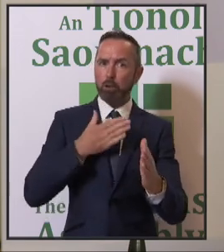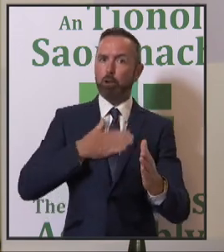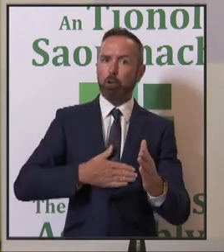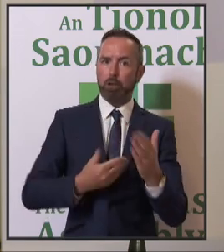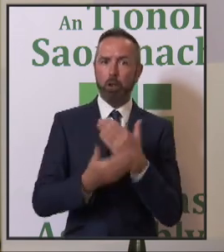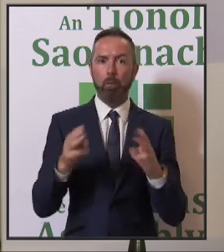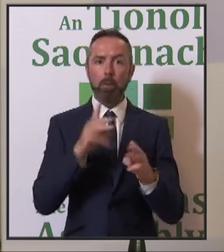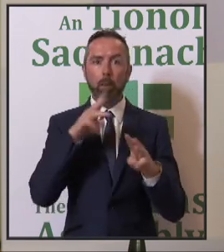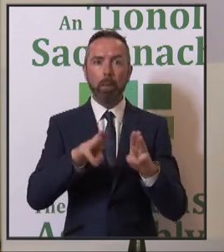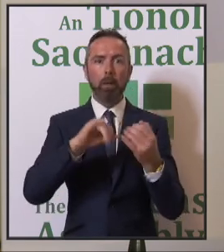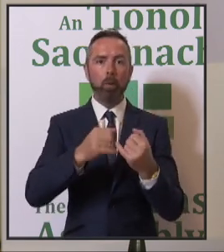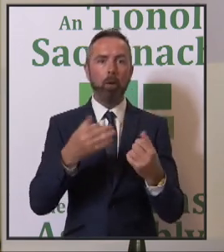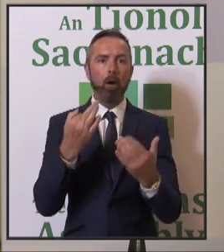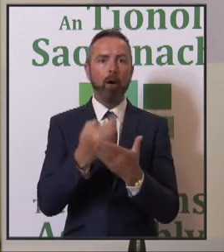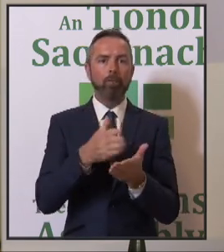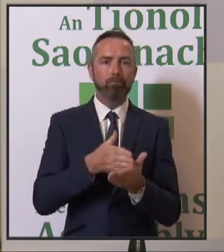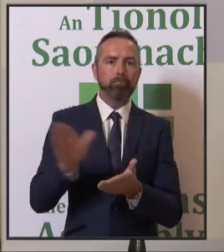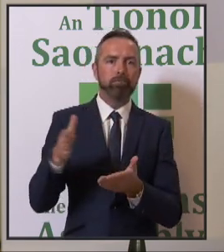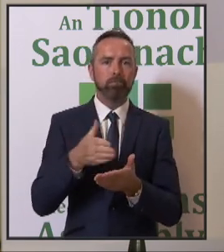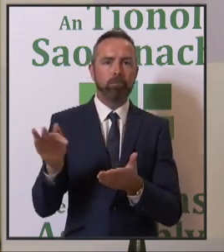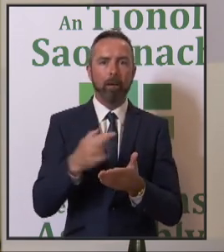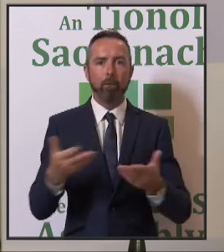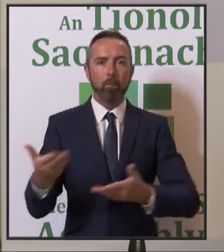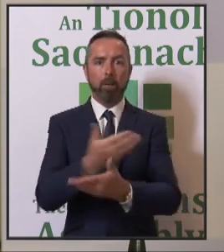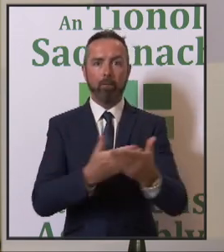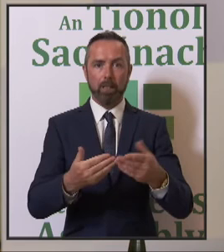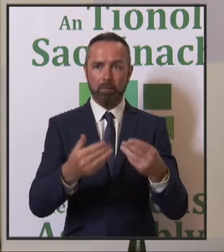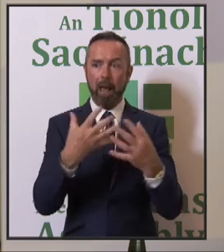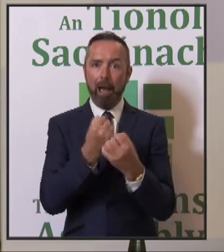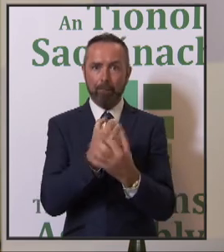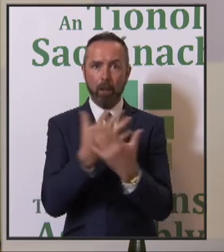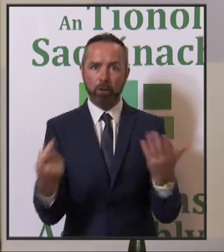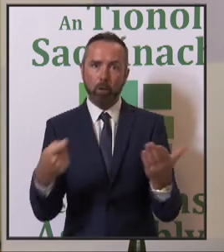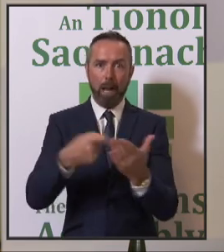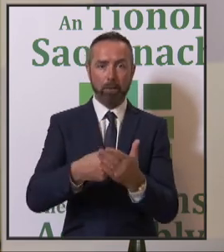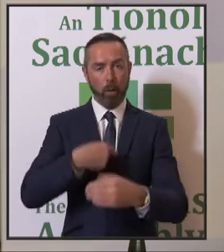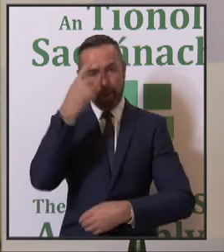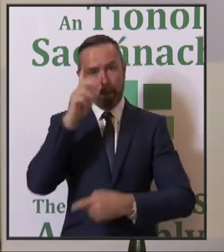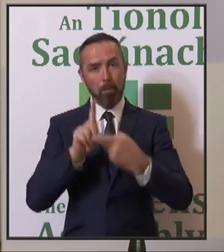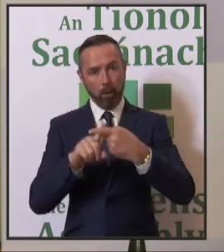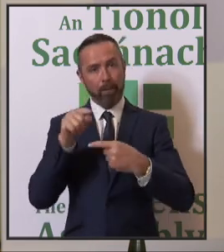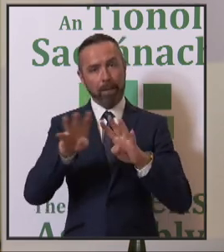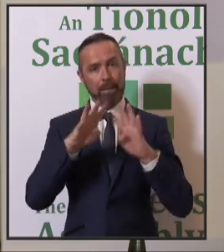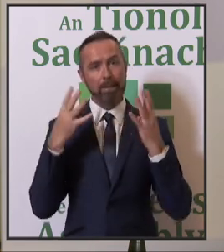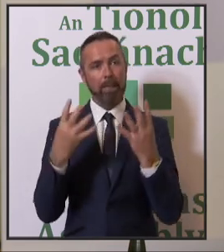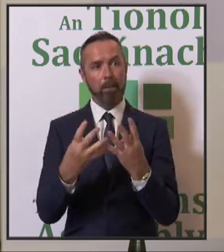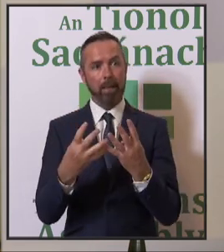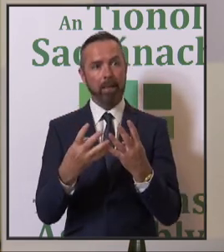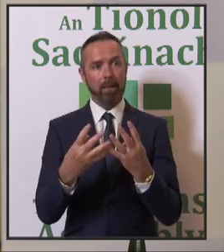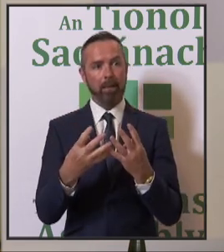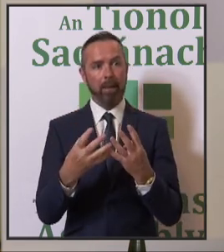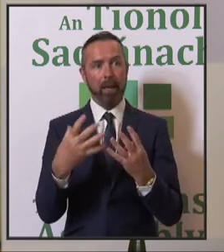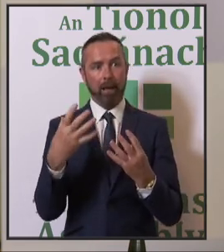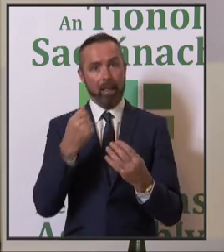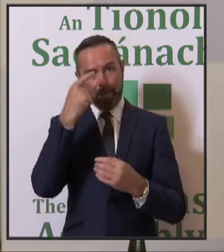excluded from these types of conversations have so much to add to it, and I think it's really positive that this assembly in particular has really gone